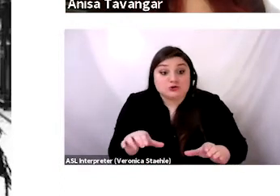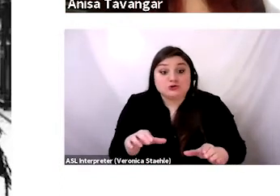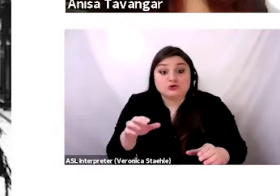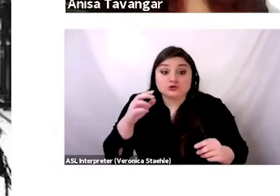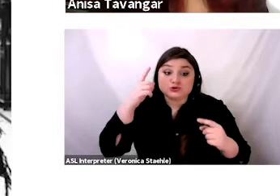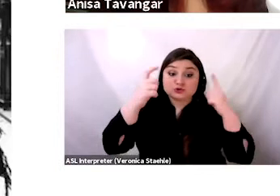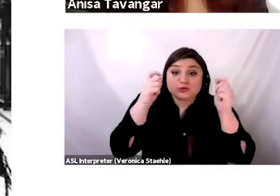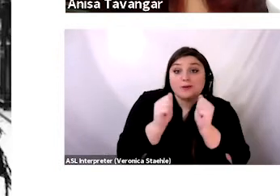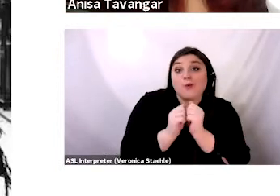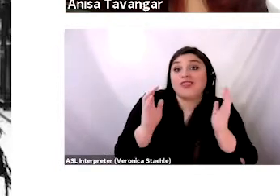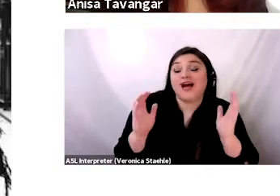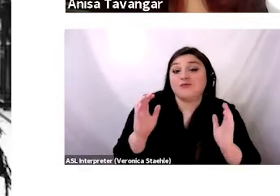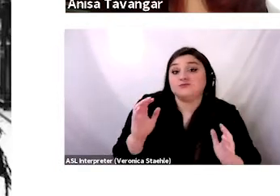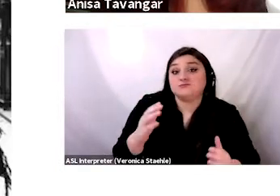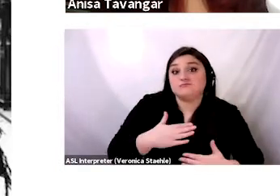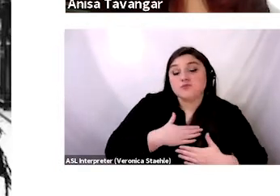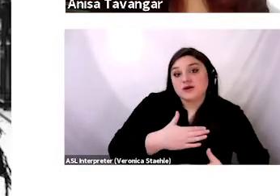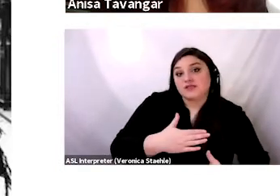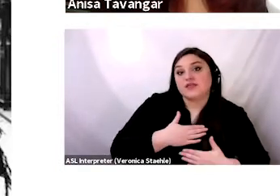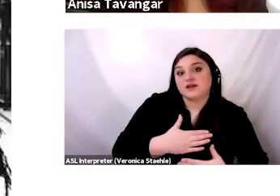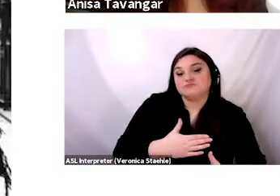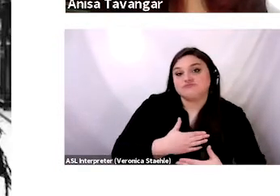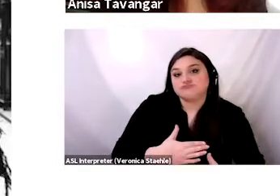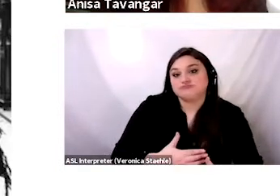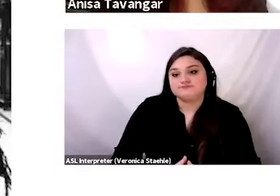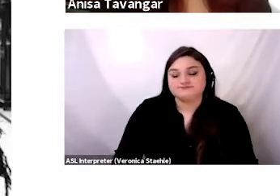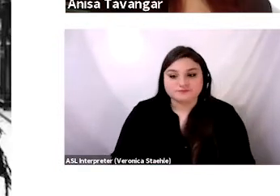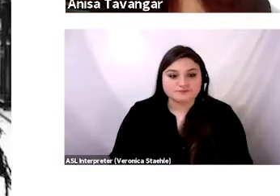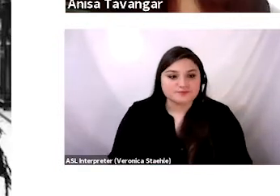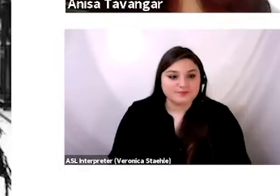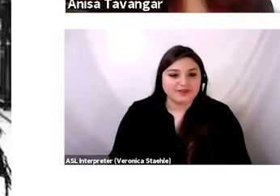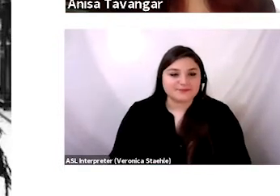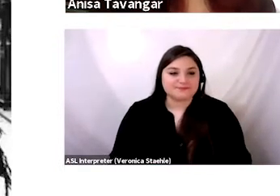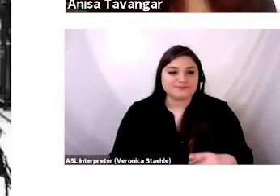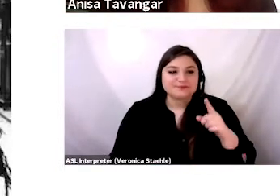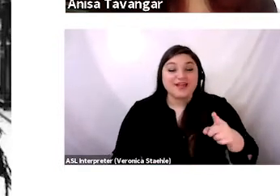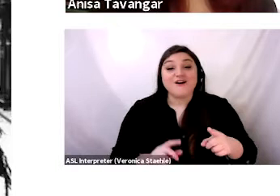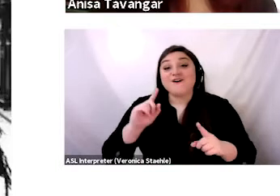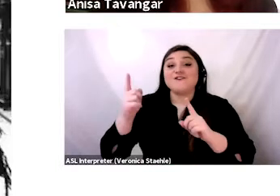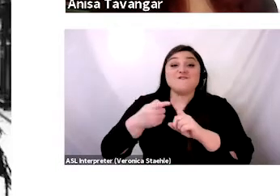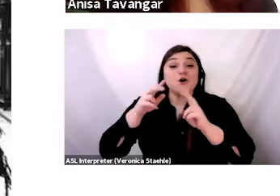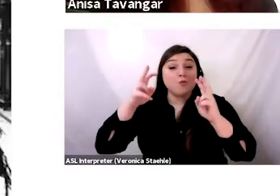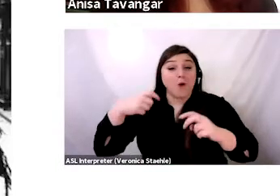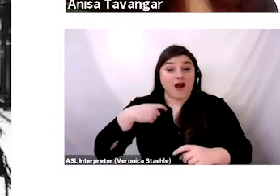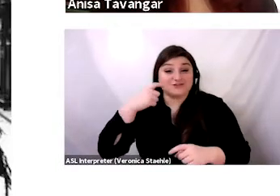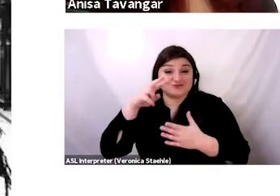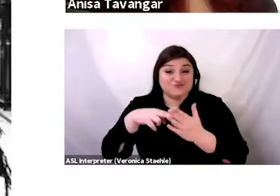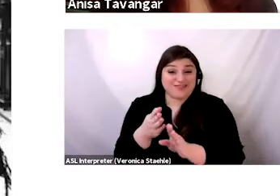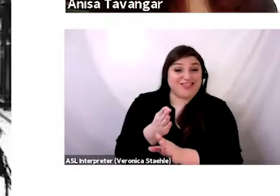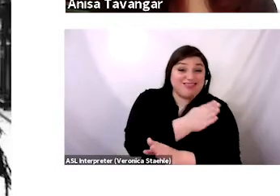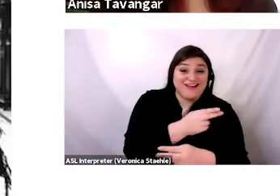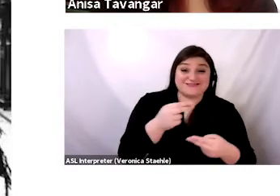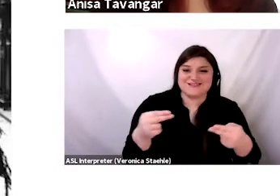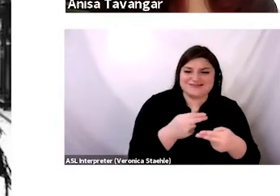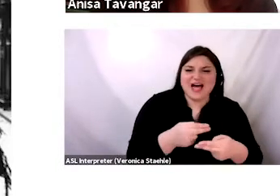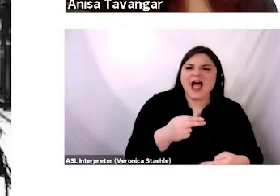I especially appreciate the comparison between the first quote and this one, because the first one might suggest that she doesn't care